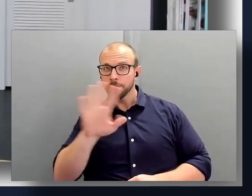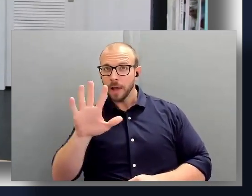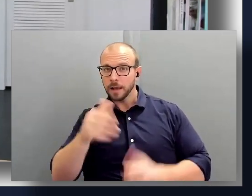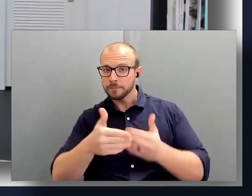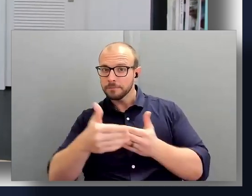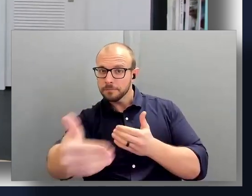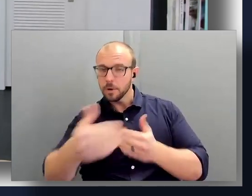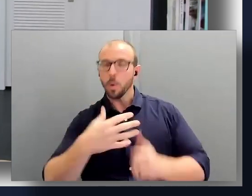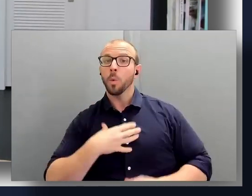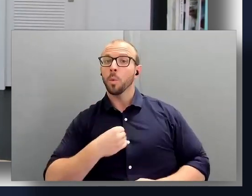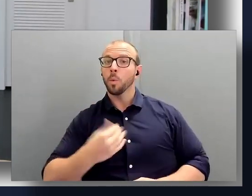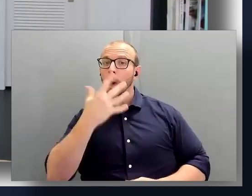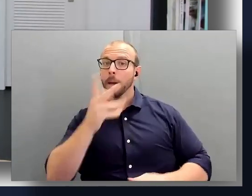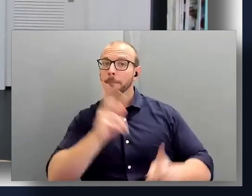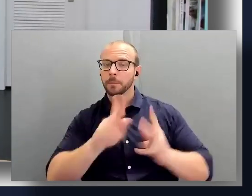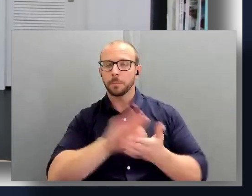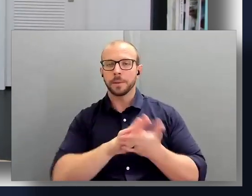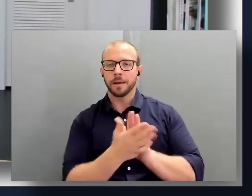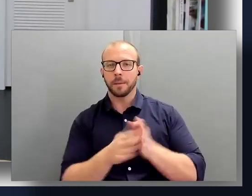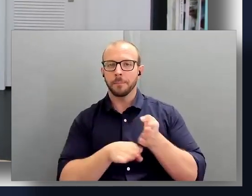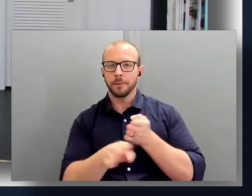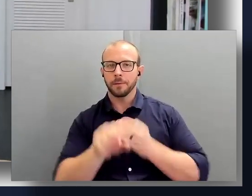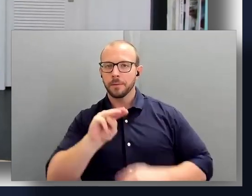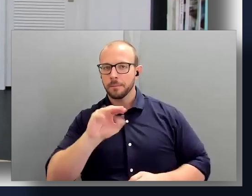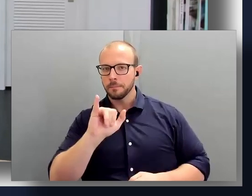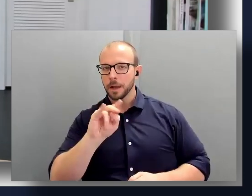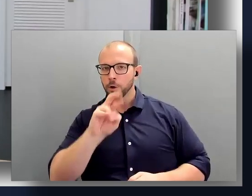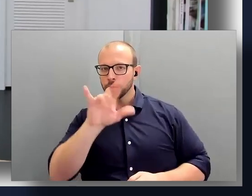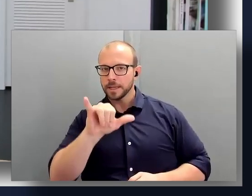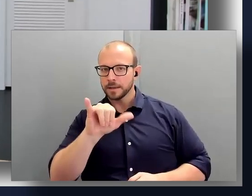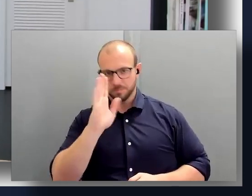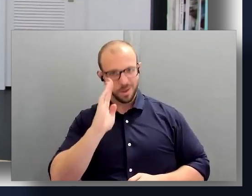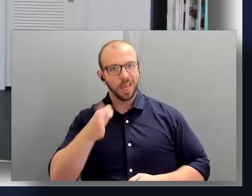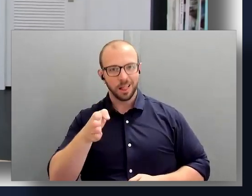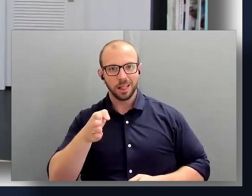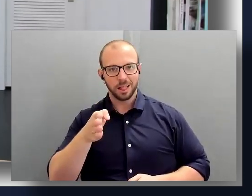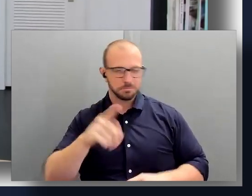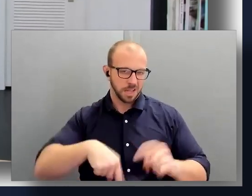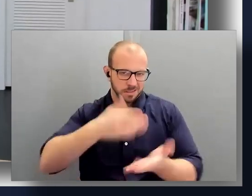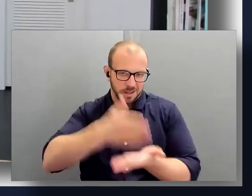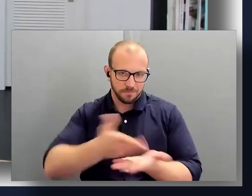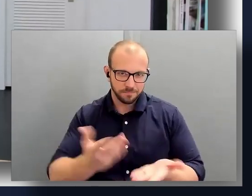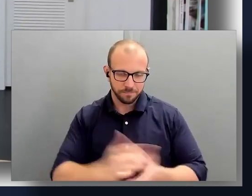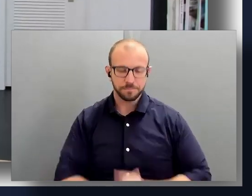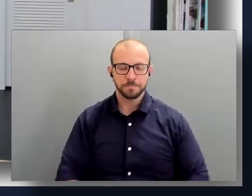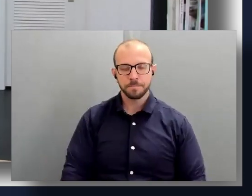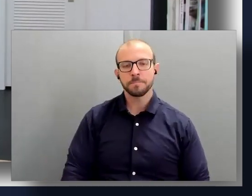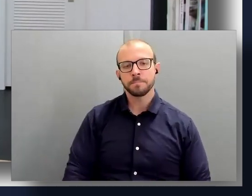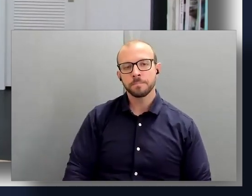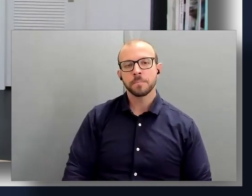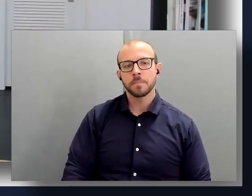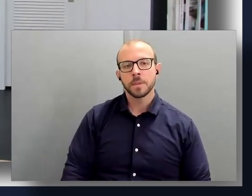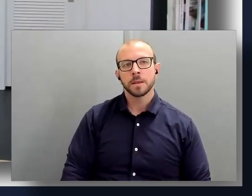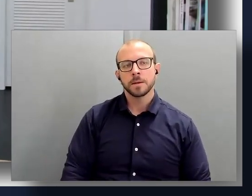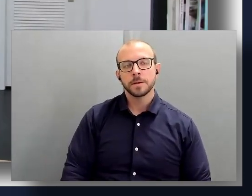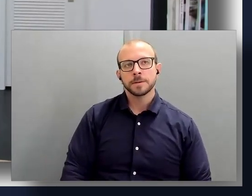2045, whites will be a minority in this country. There is no stopping that. So